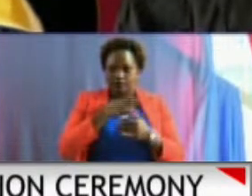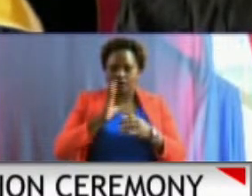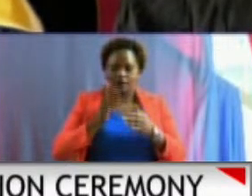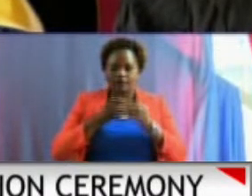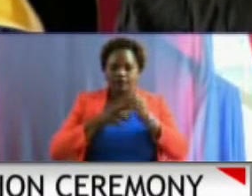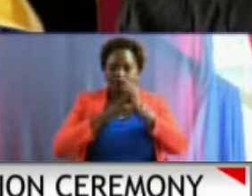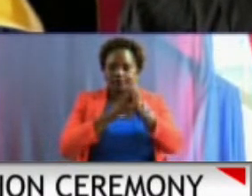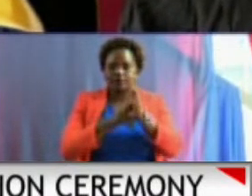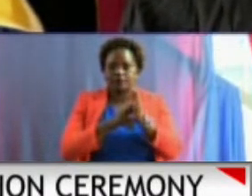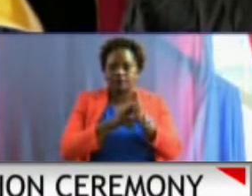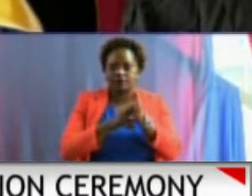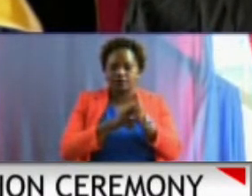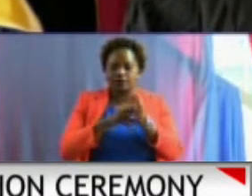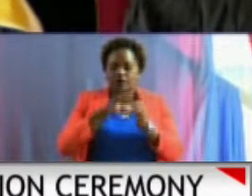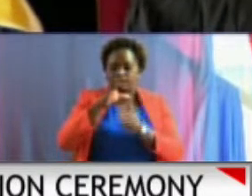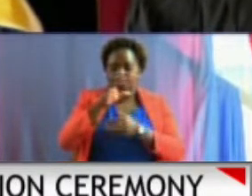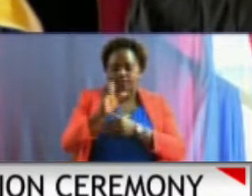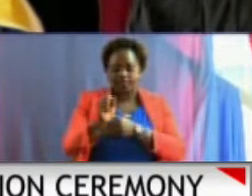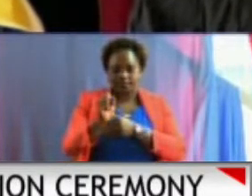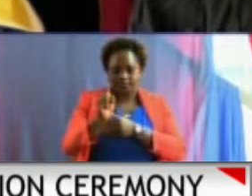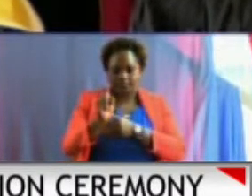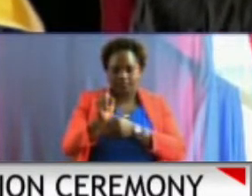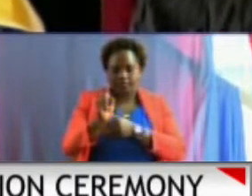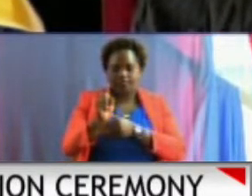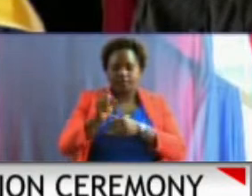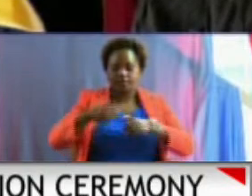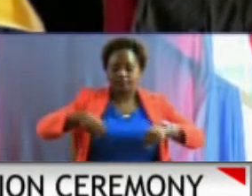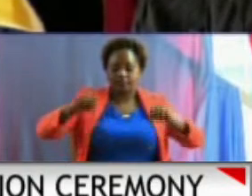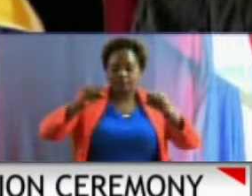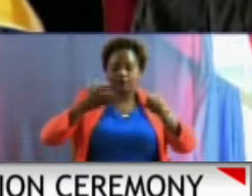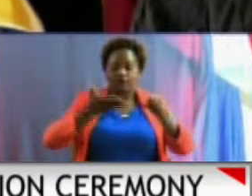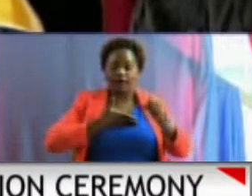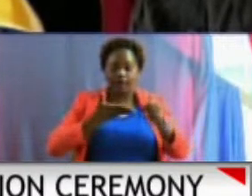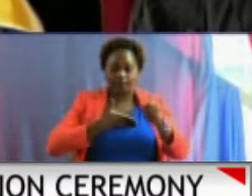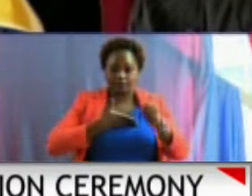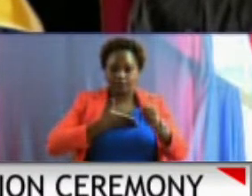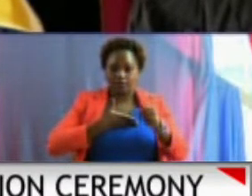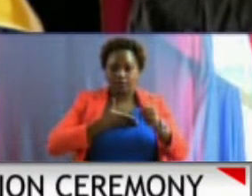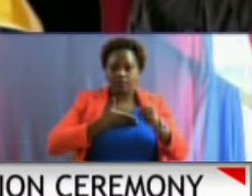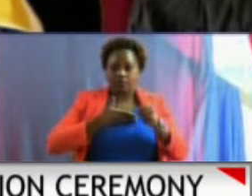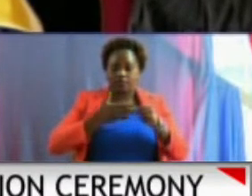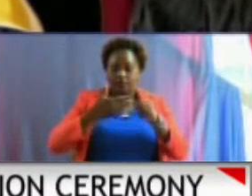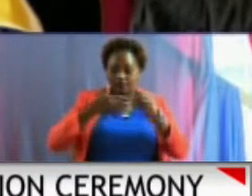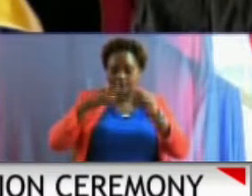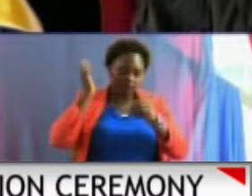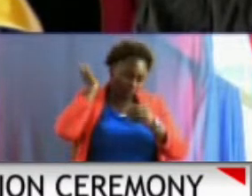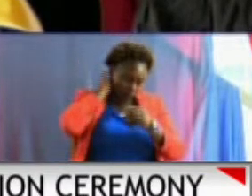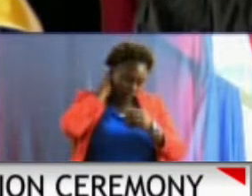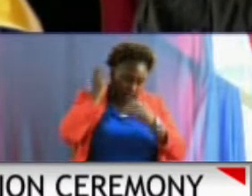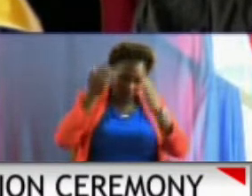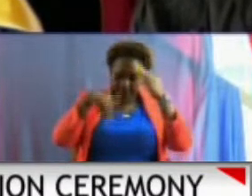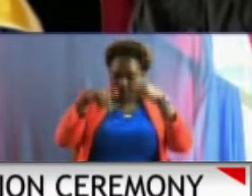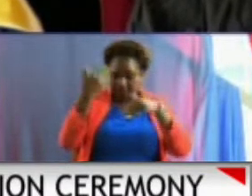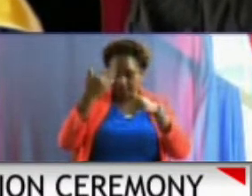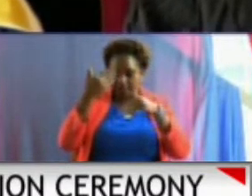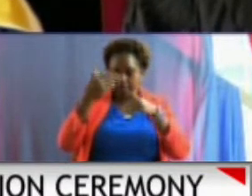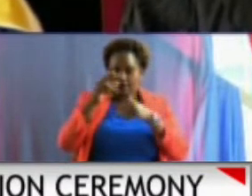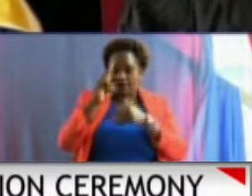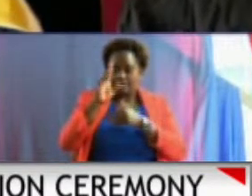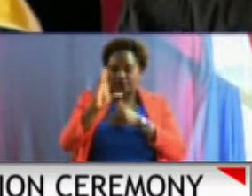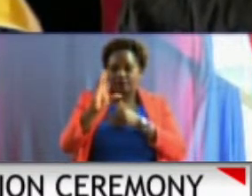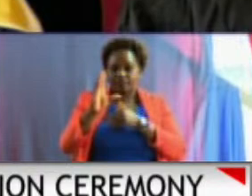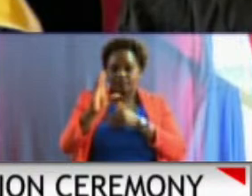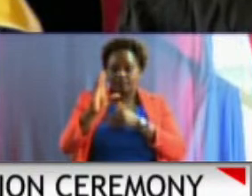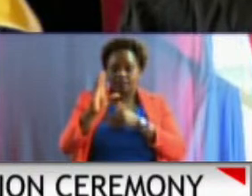representative of the Cabinet Secretary, Chairman of Council, Murang'A University of Technology, Vice Chancellor,